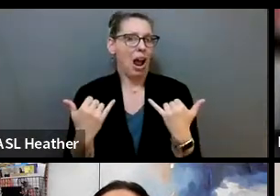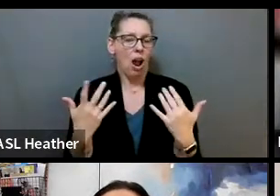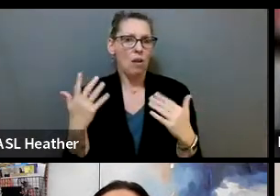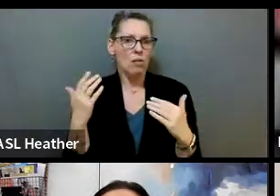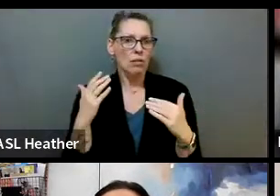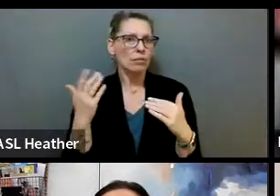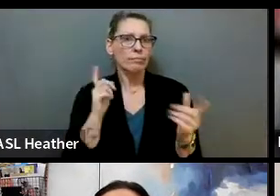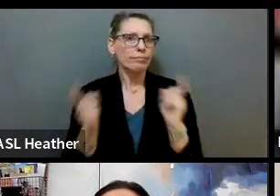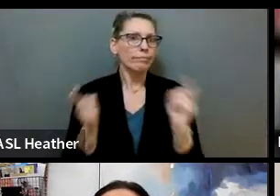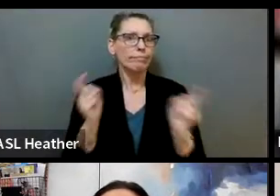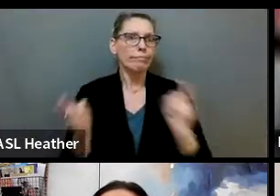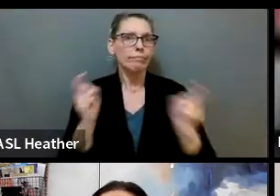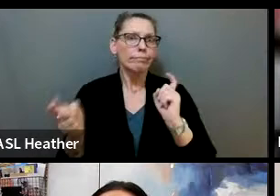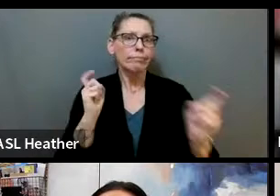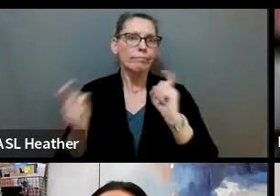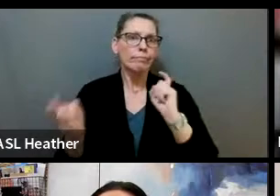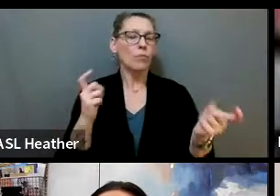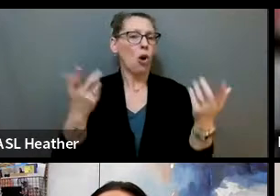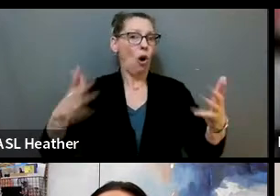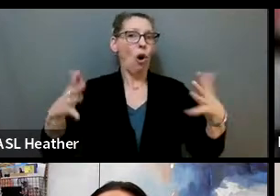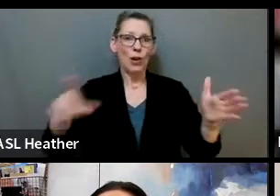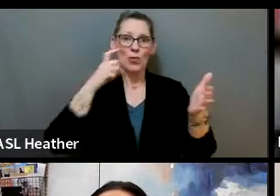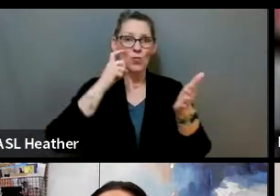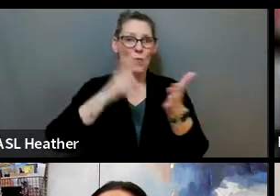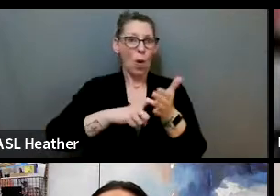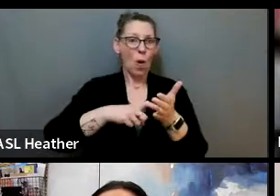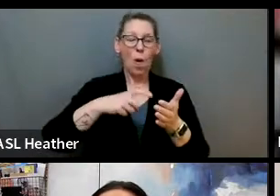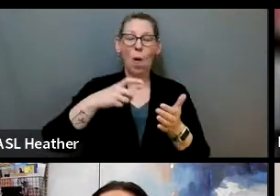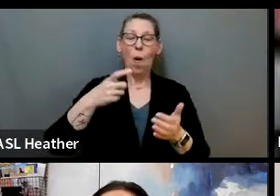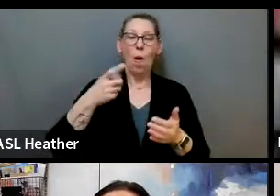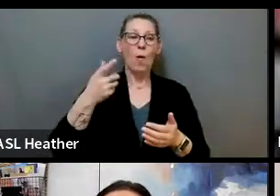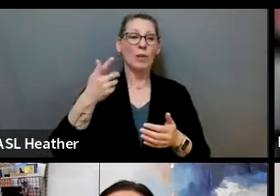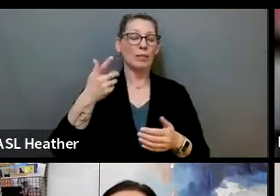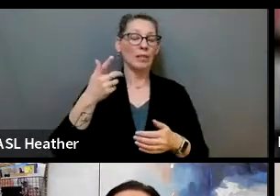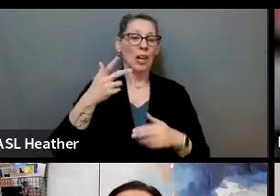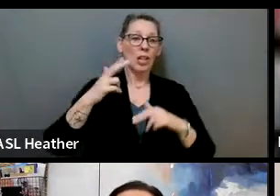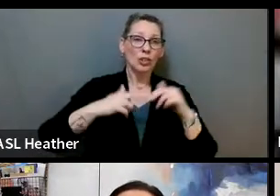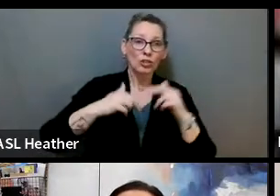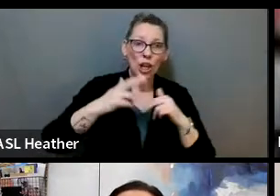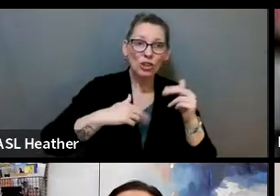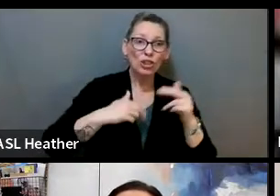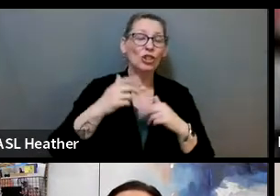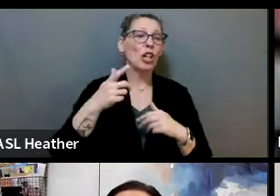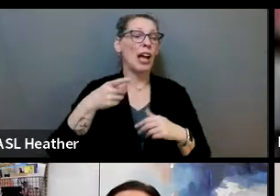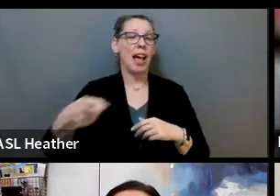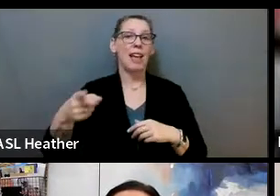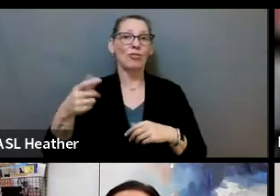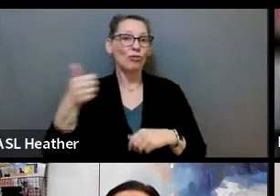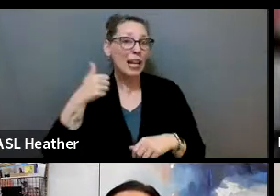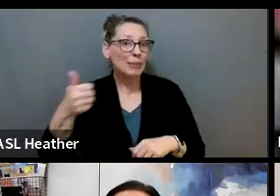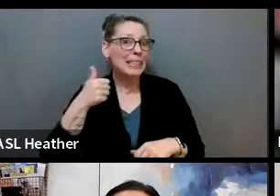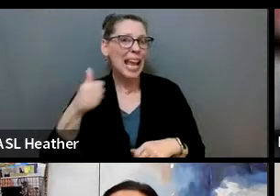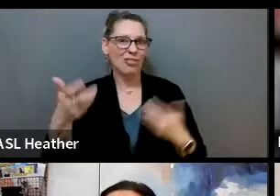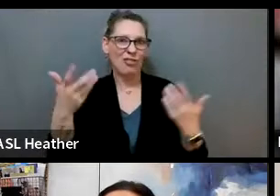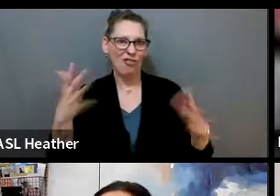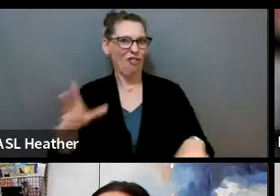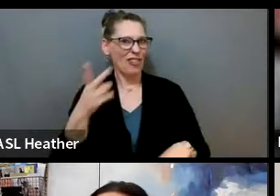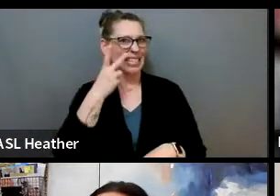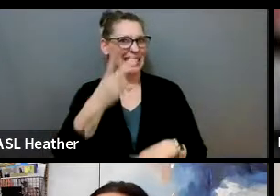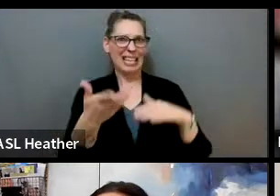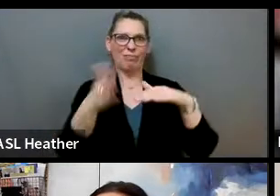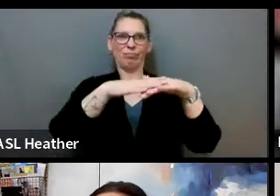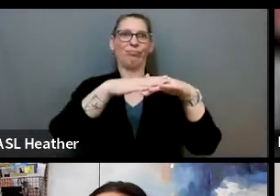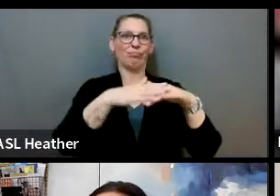of inflation in the construction of transportation infrastructure. So we'll be looking once